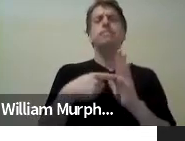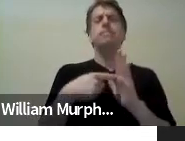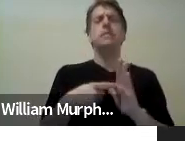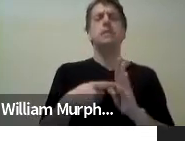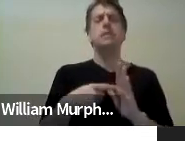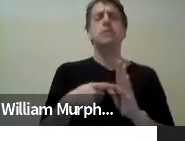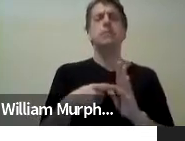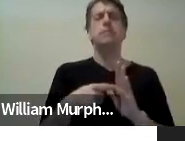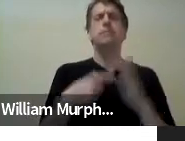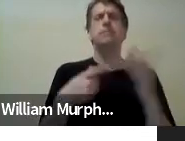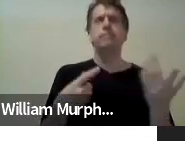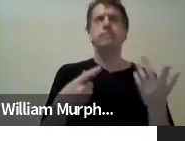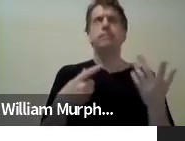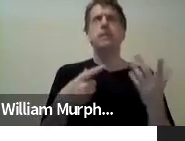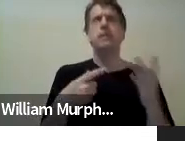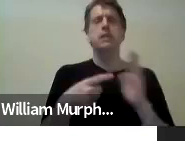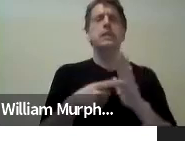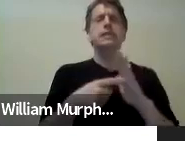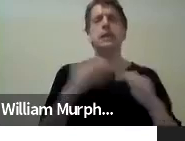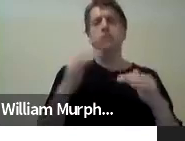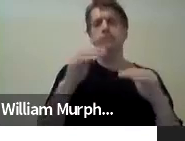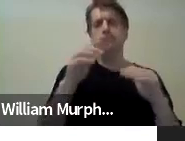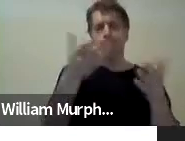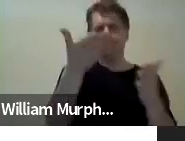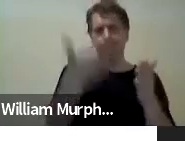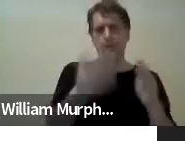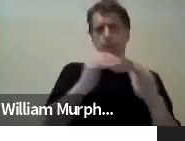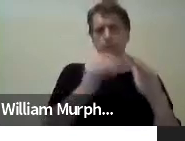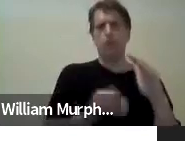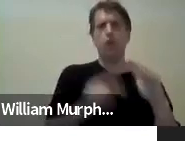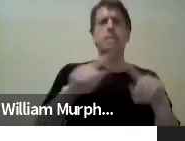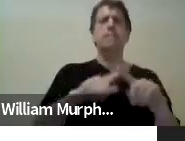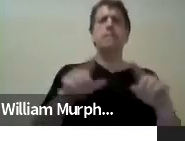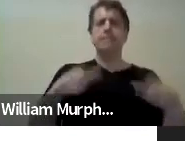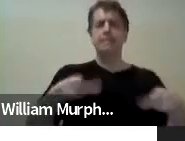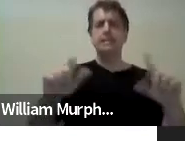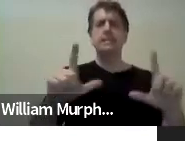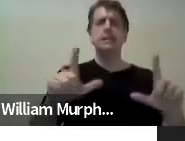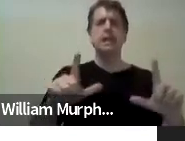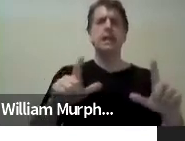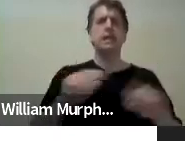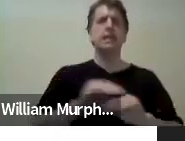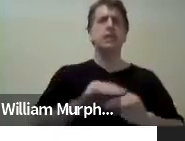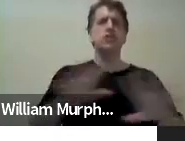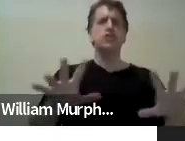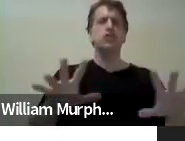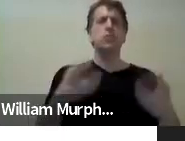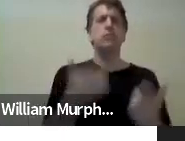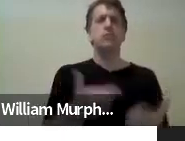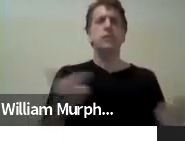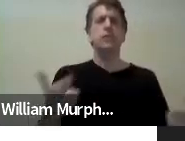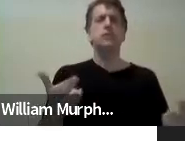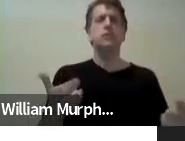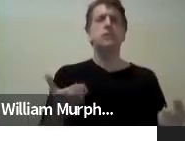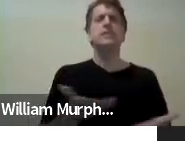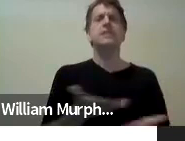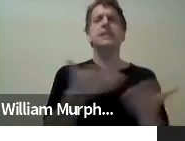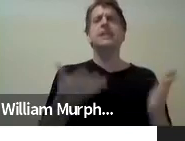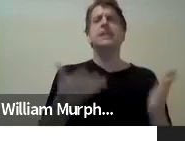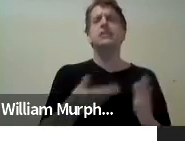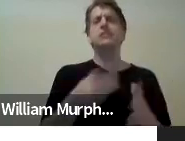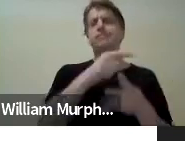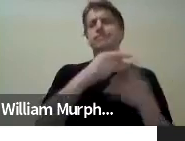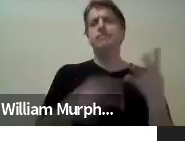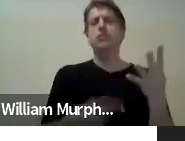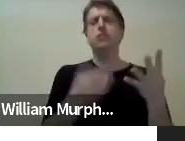I'll have an example below, but on this slide, distributing resources, I have here a couple of resources from the